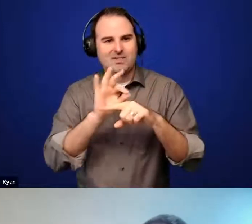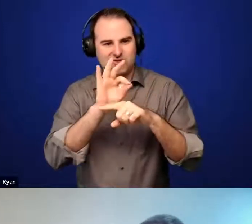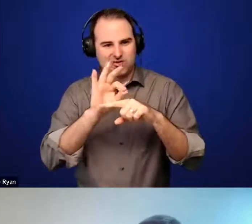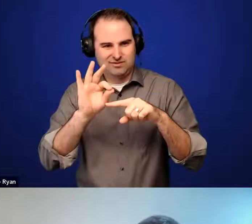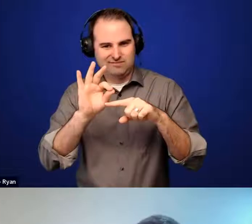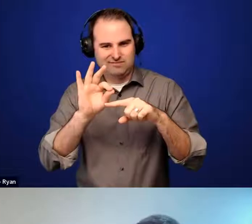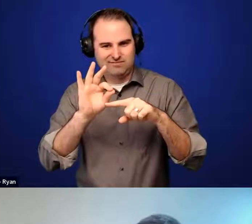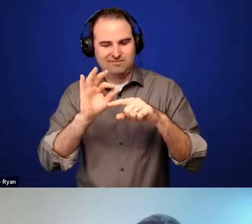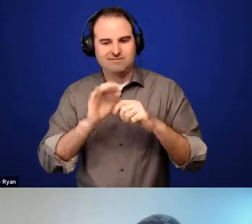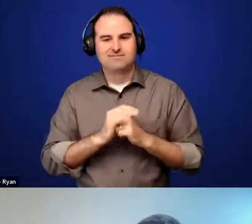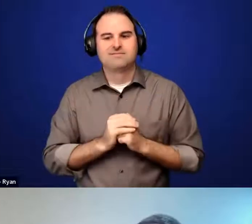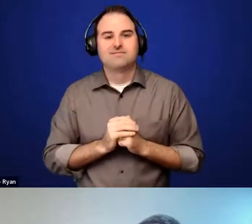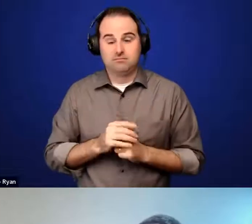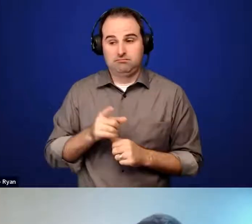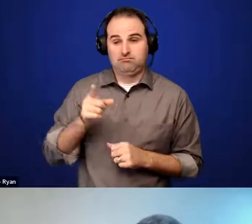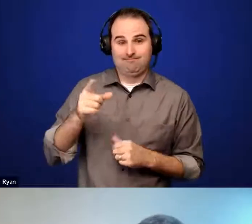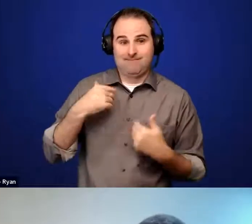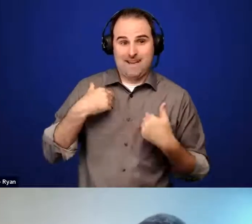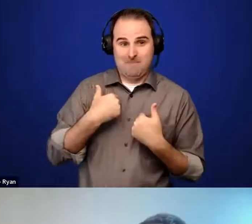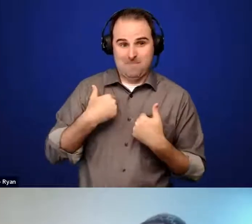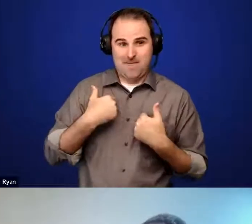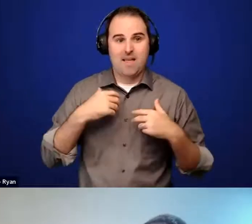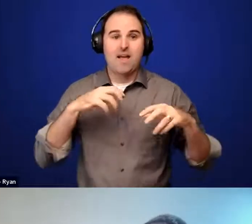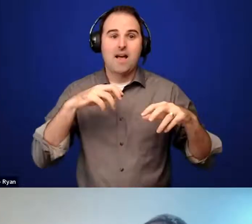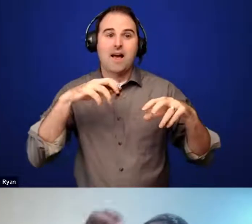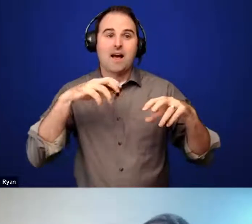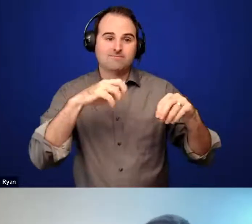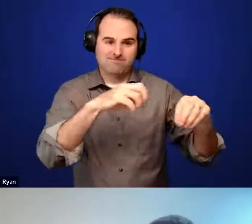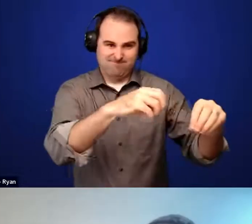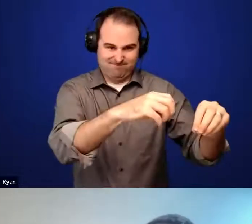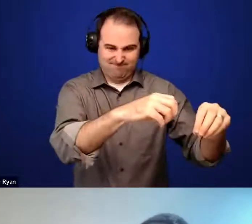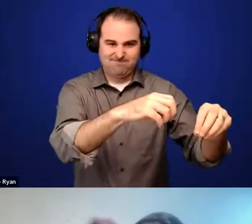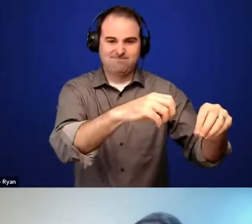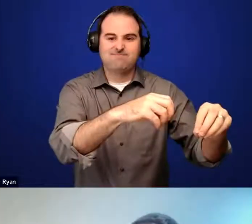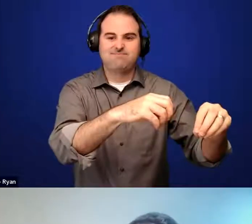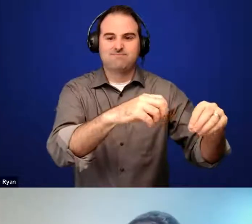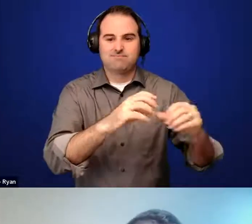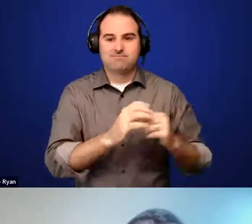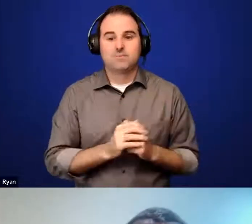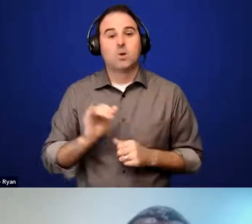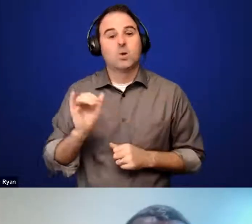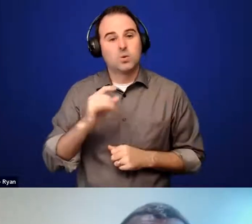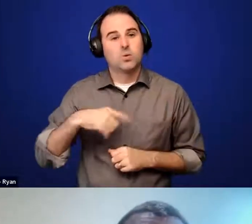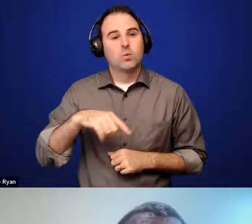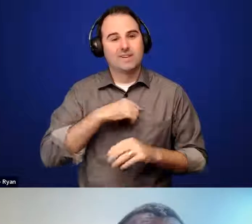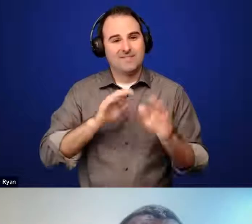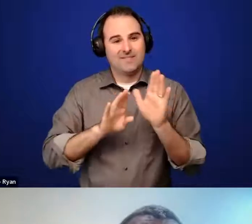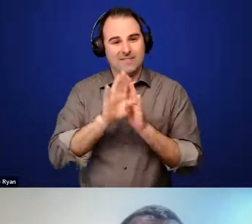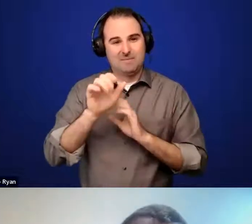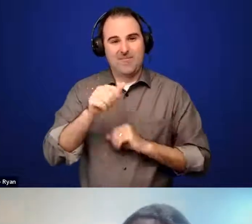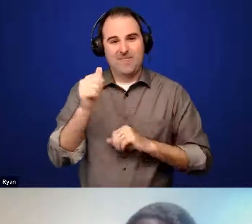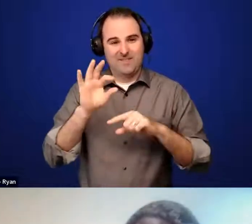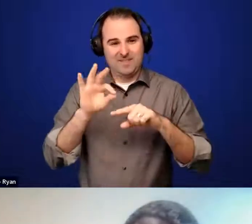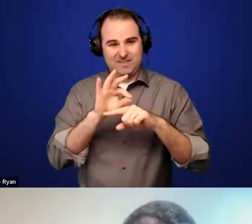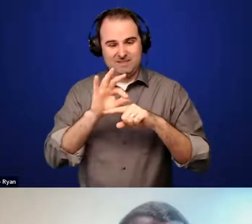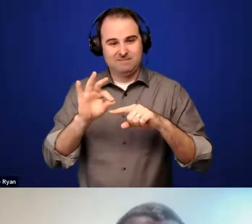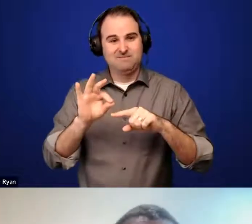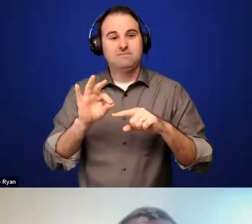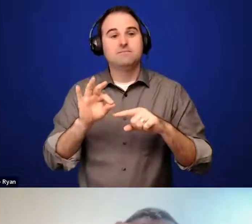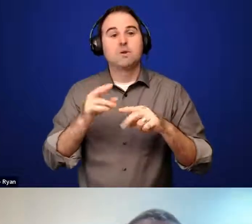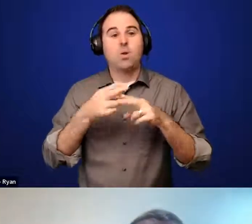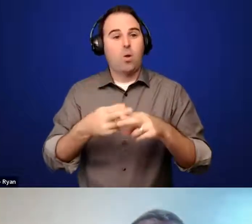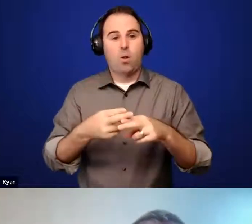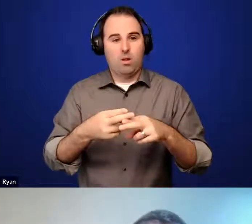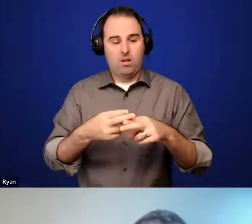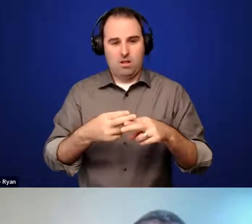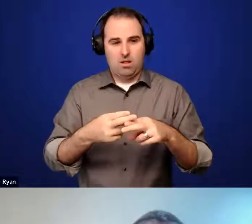pest to feed on the plant. And secondly, we develop another function that we call the loss function,